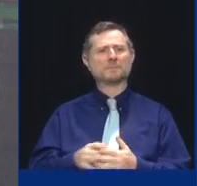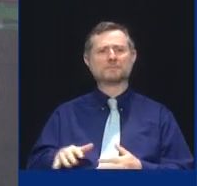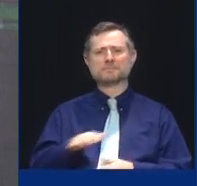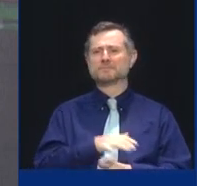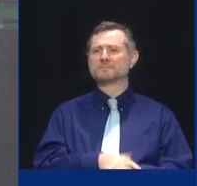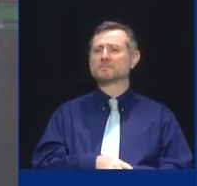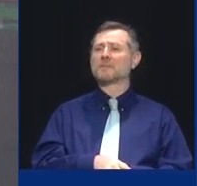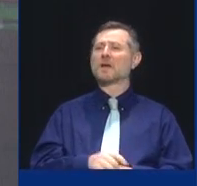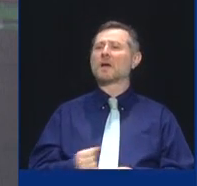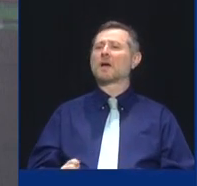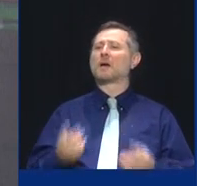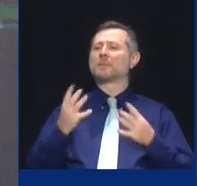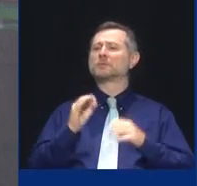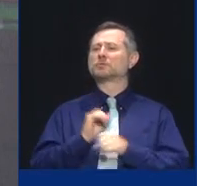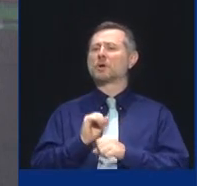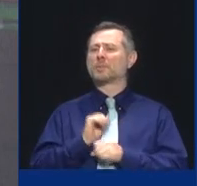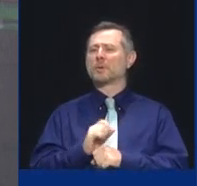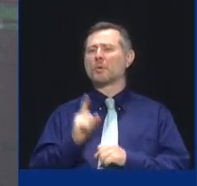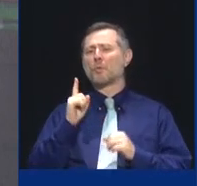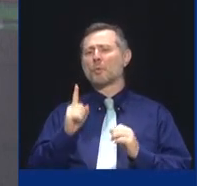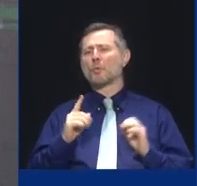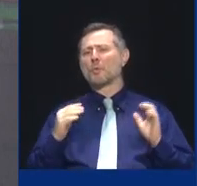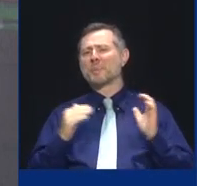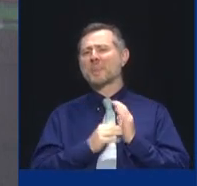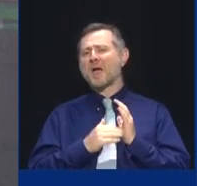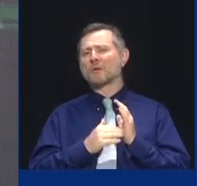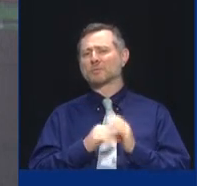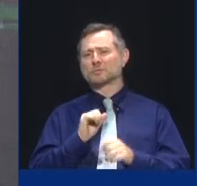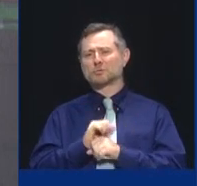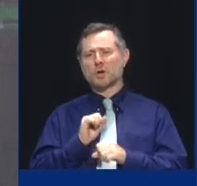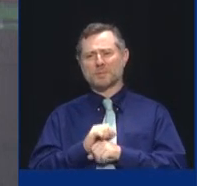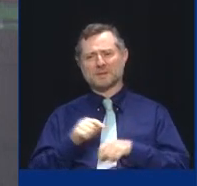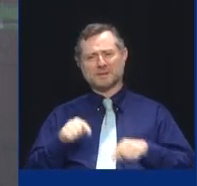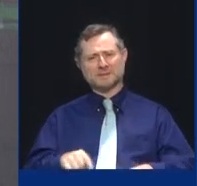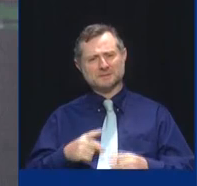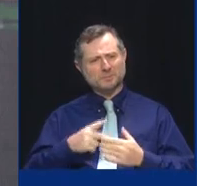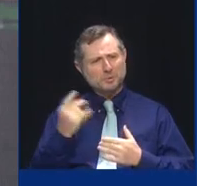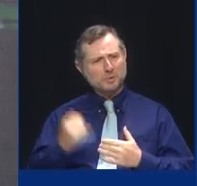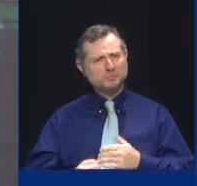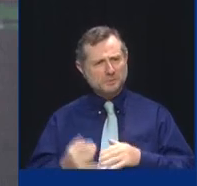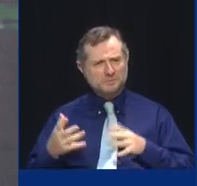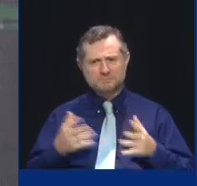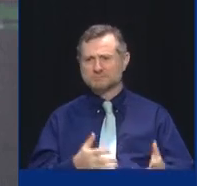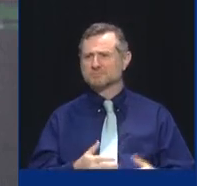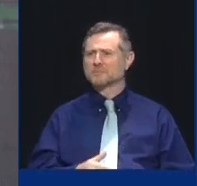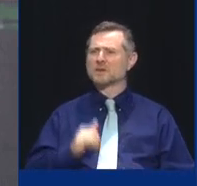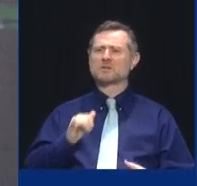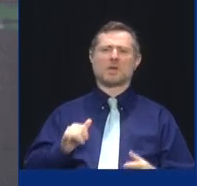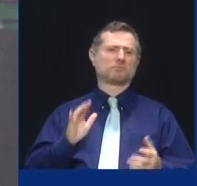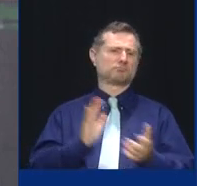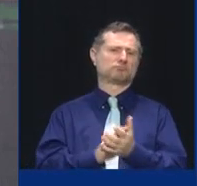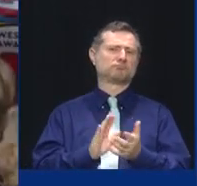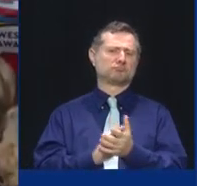1,000 jobs created by this project, and that's what it's all about. Thank you.